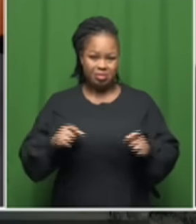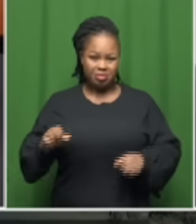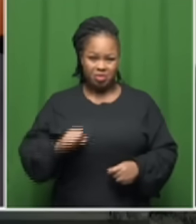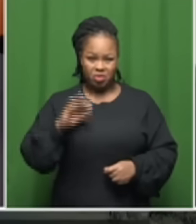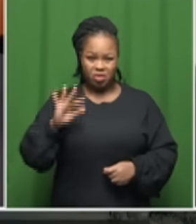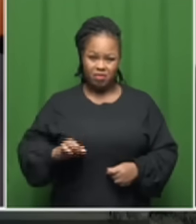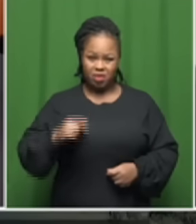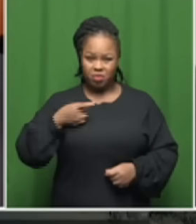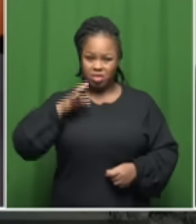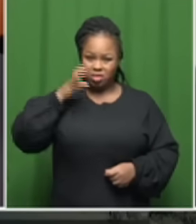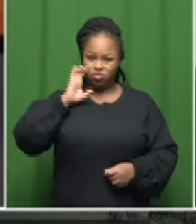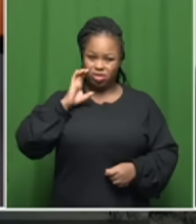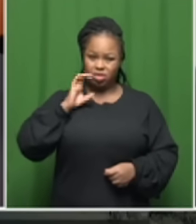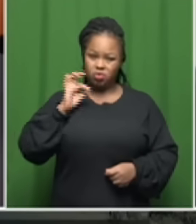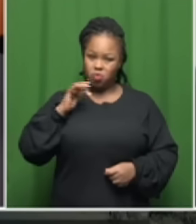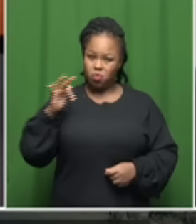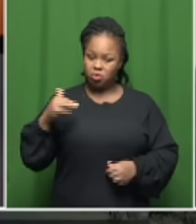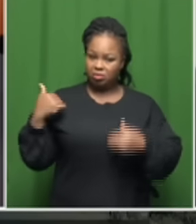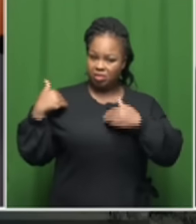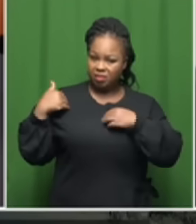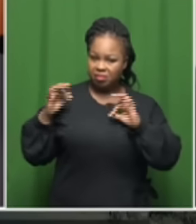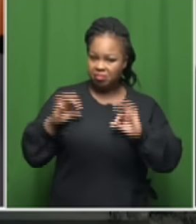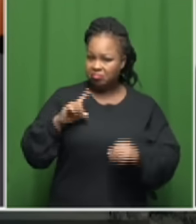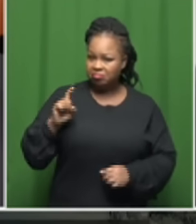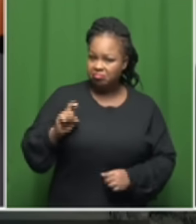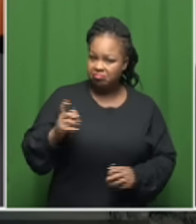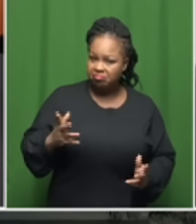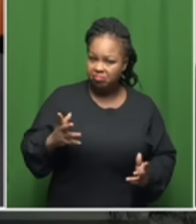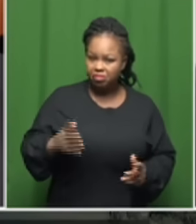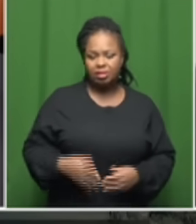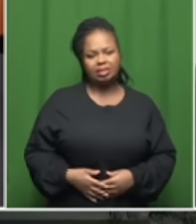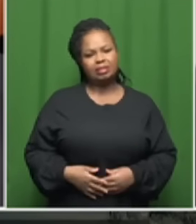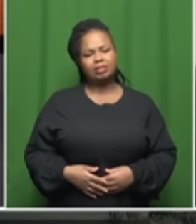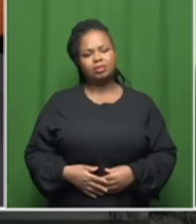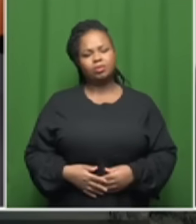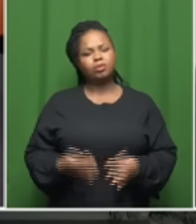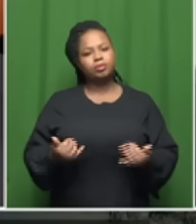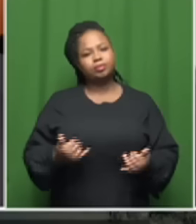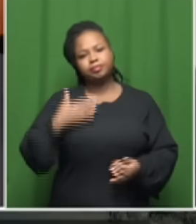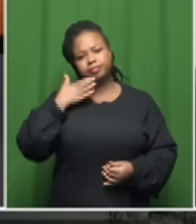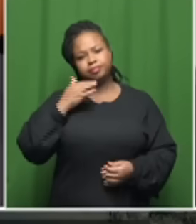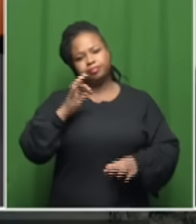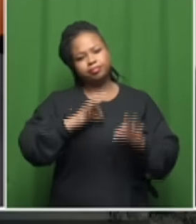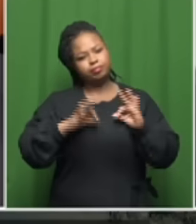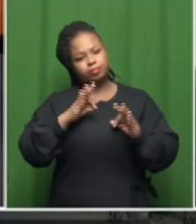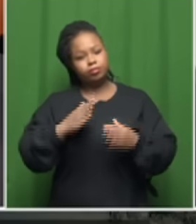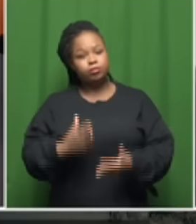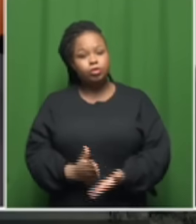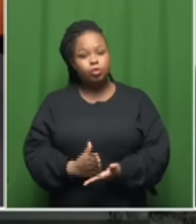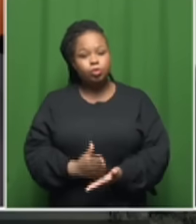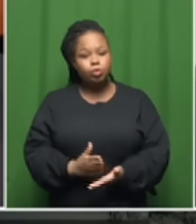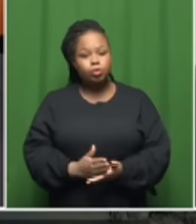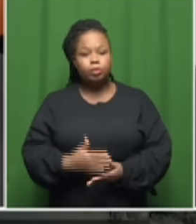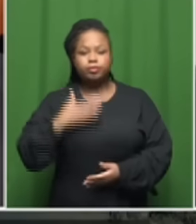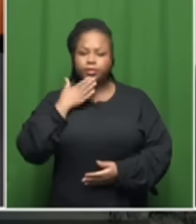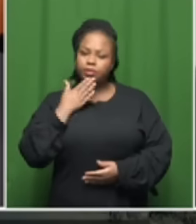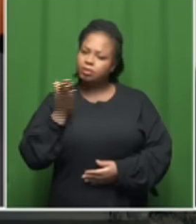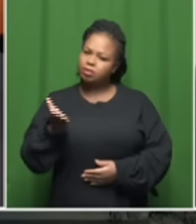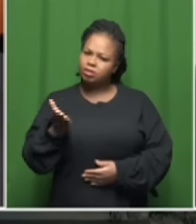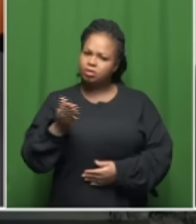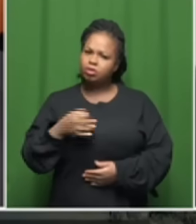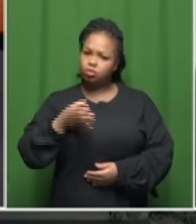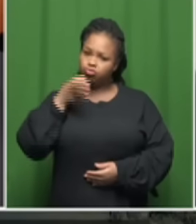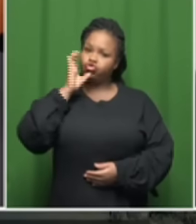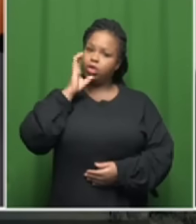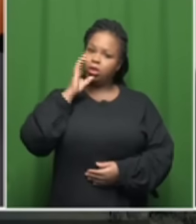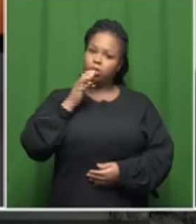regard to the study and the safety of the drinking water. So let's perhaps talk to your assurances that it is fine